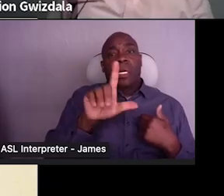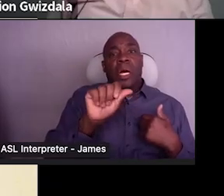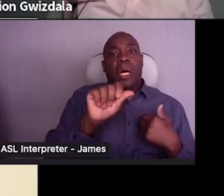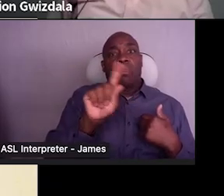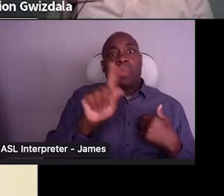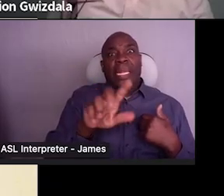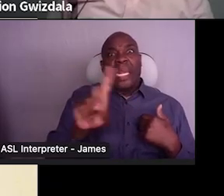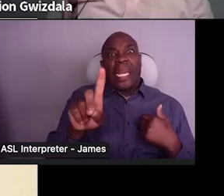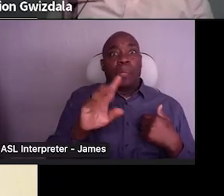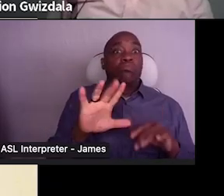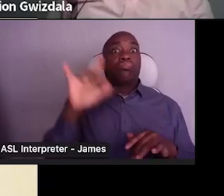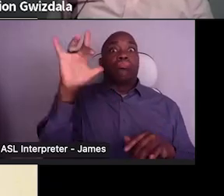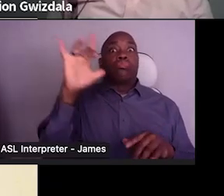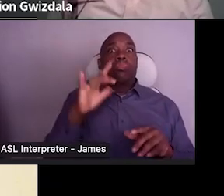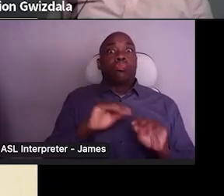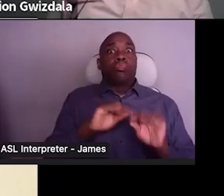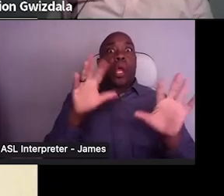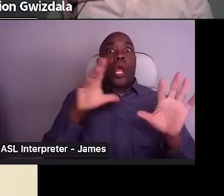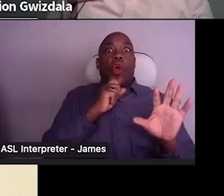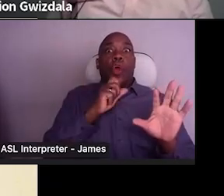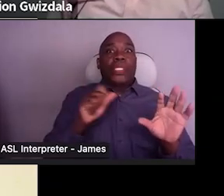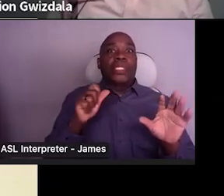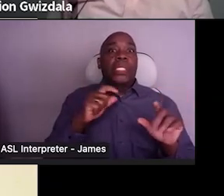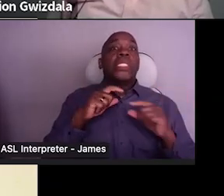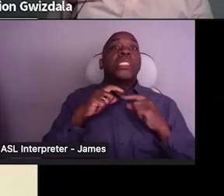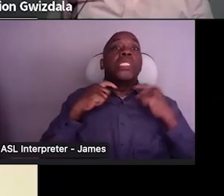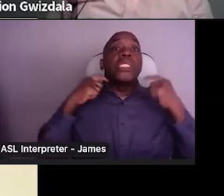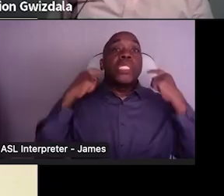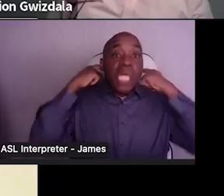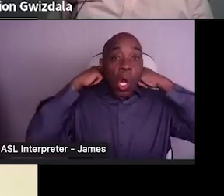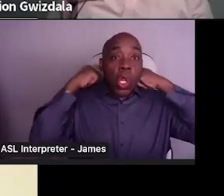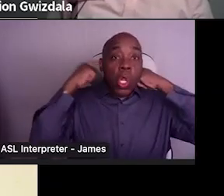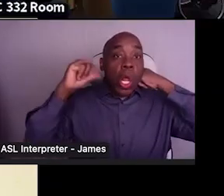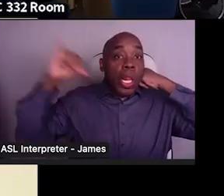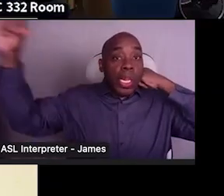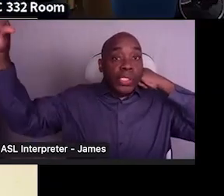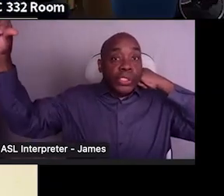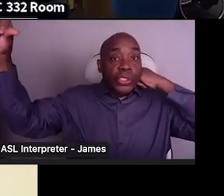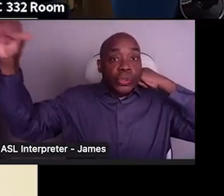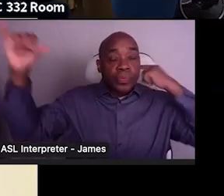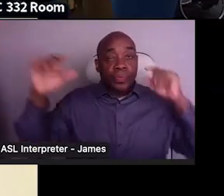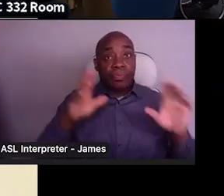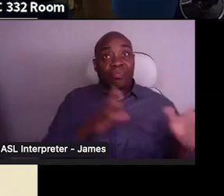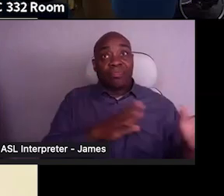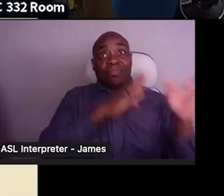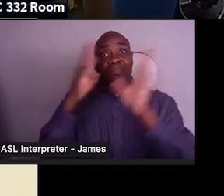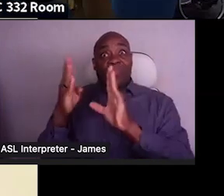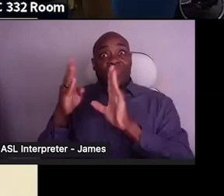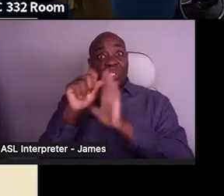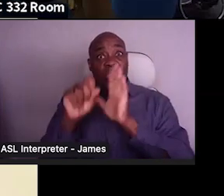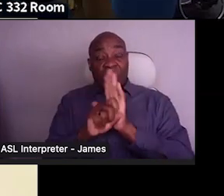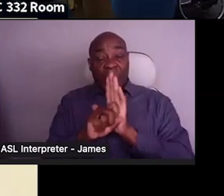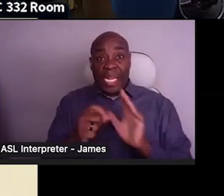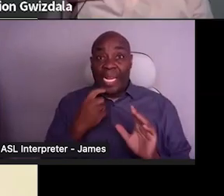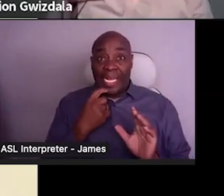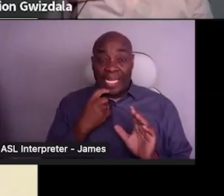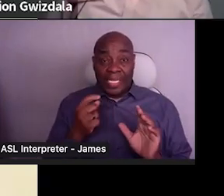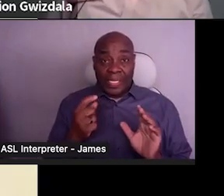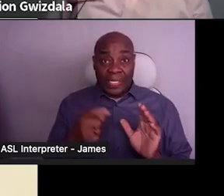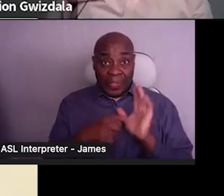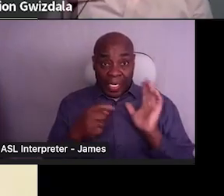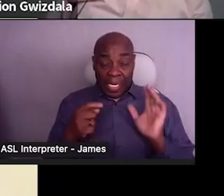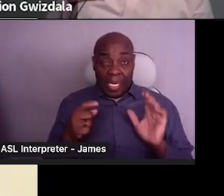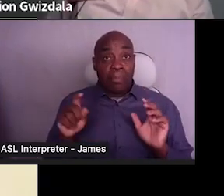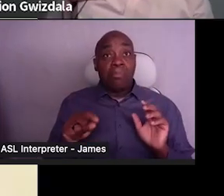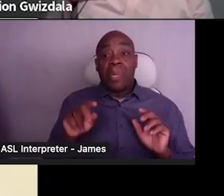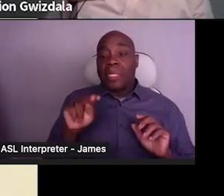a blaze orange leash and collar. The other state says it must be